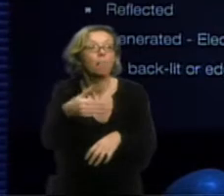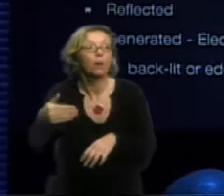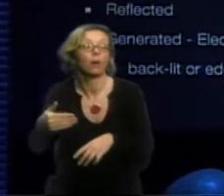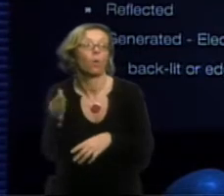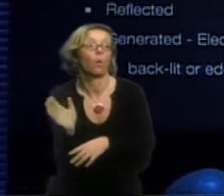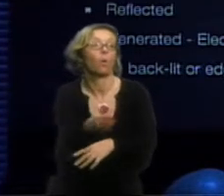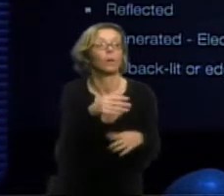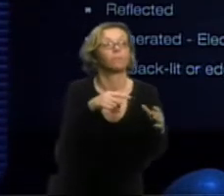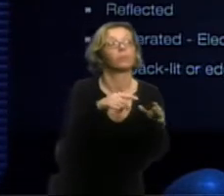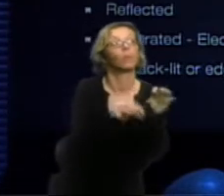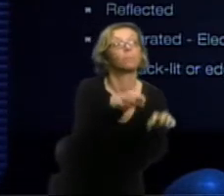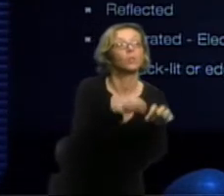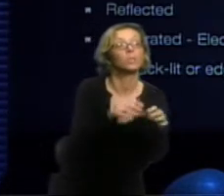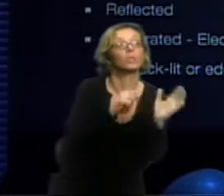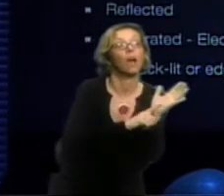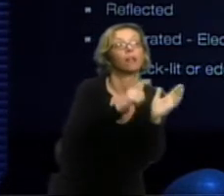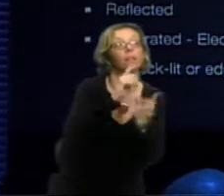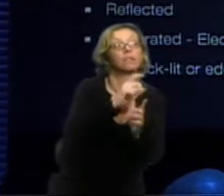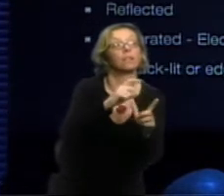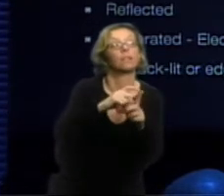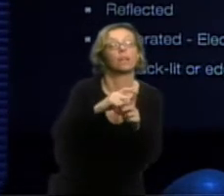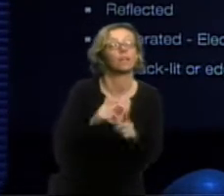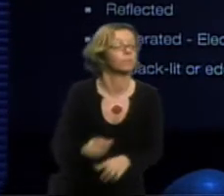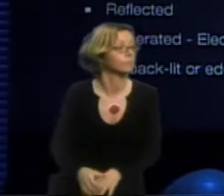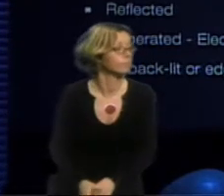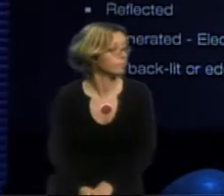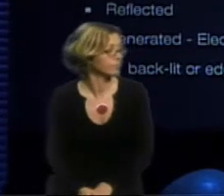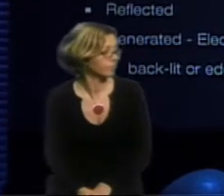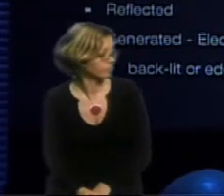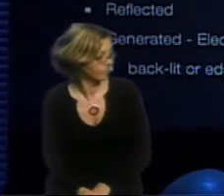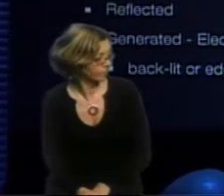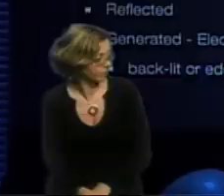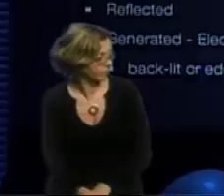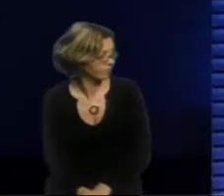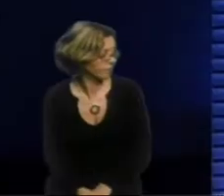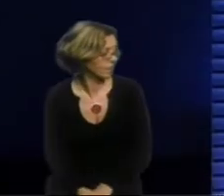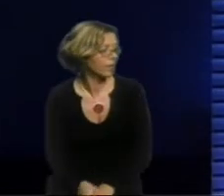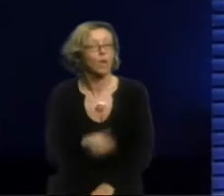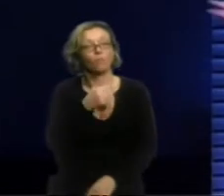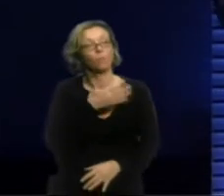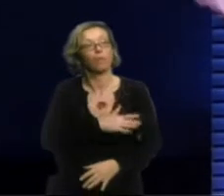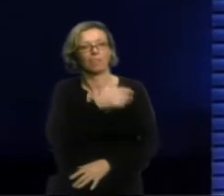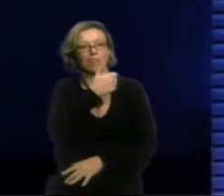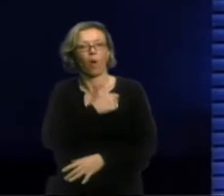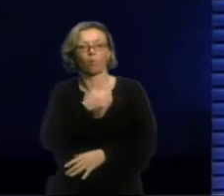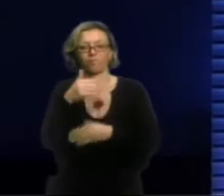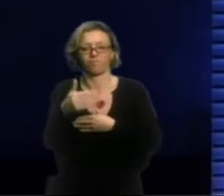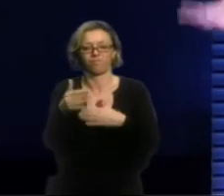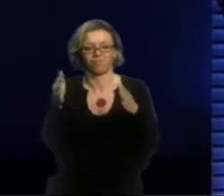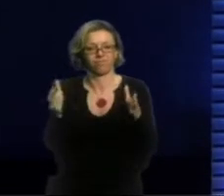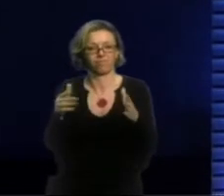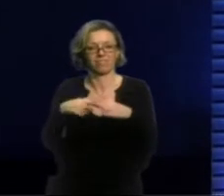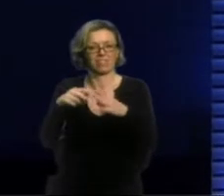nowadays are LCDs. If you want a CRT computer monitor, you can pick one up for next to nothing, or in fact, nothing, because people are chucking them